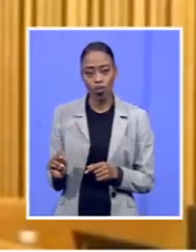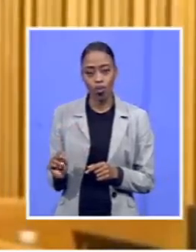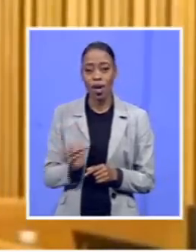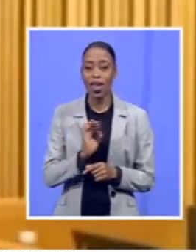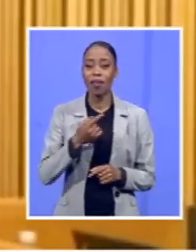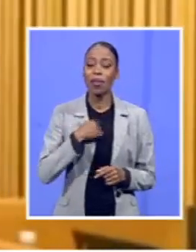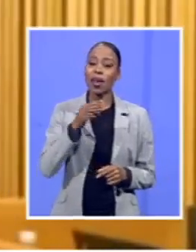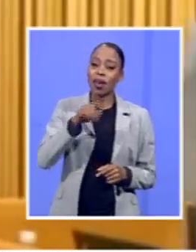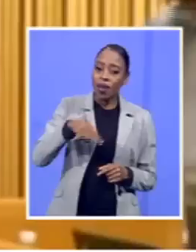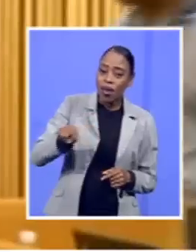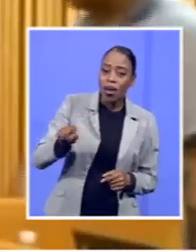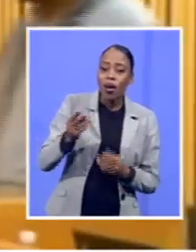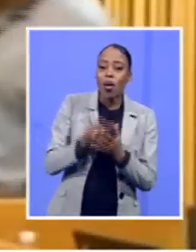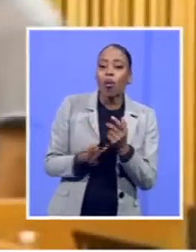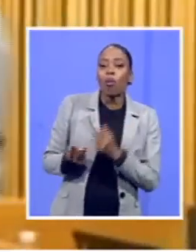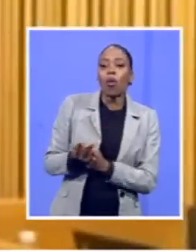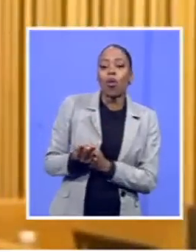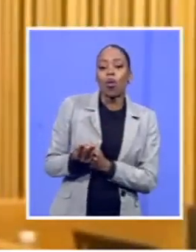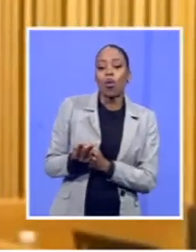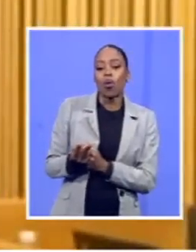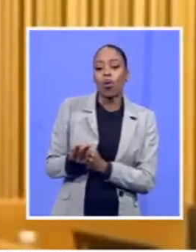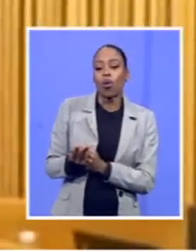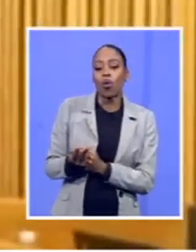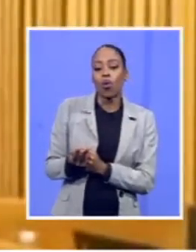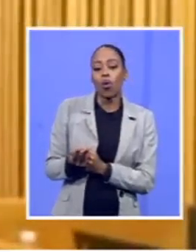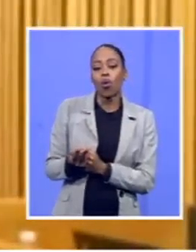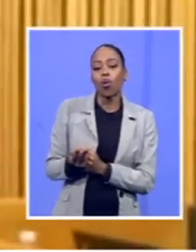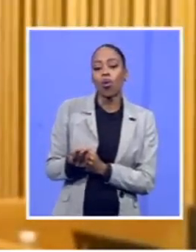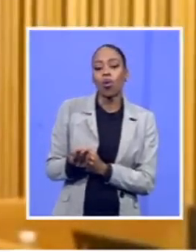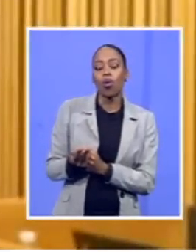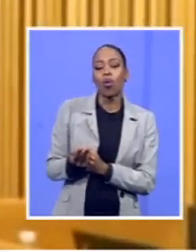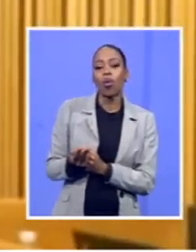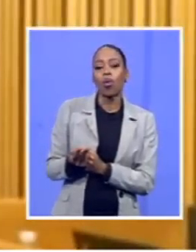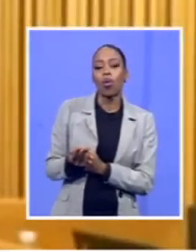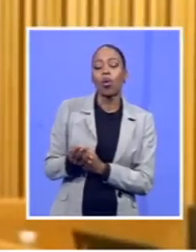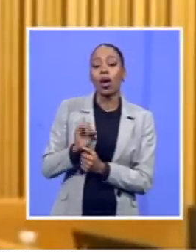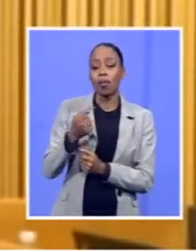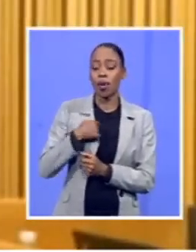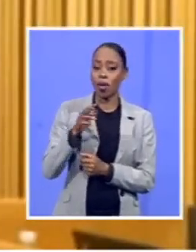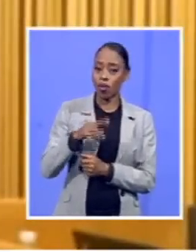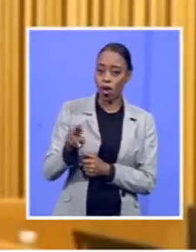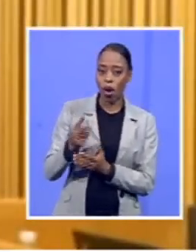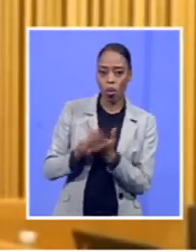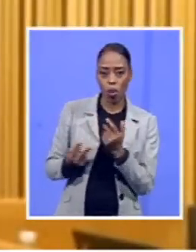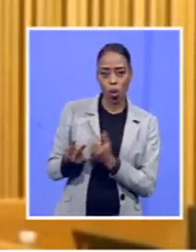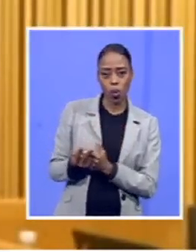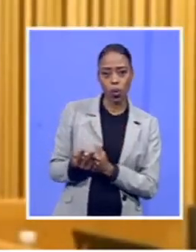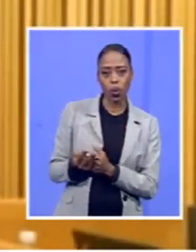am right in both of those, just finished, Justice Francis, if I'm right in both of those